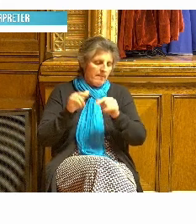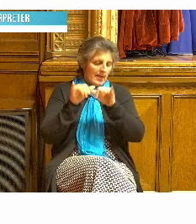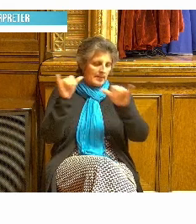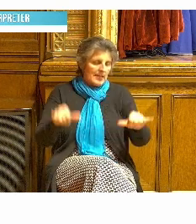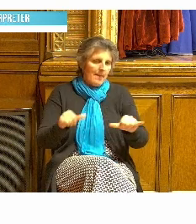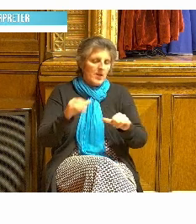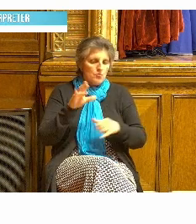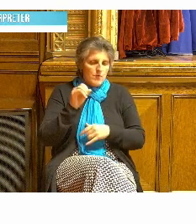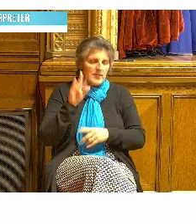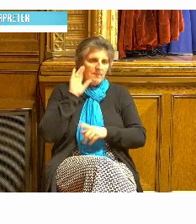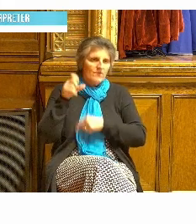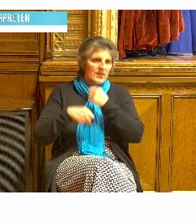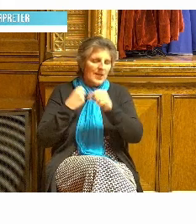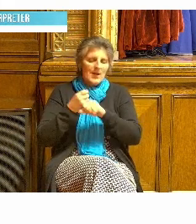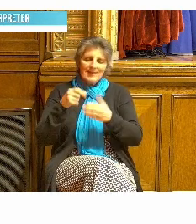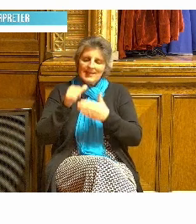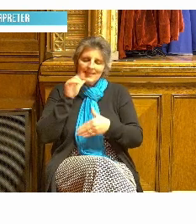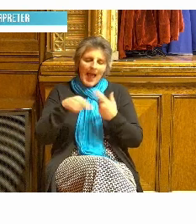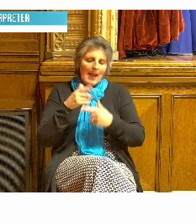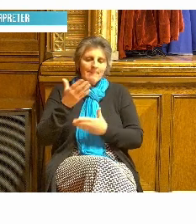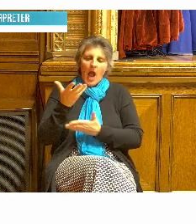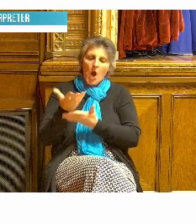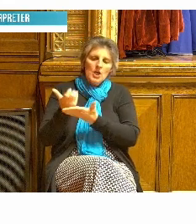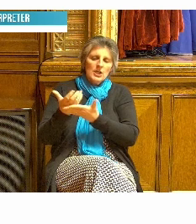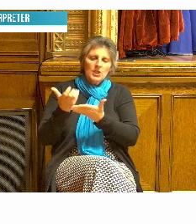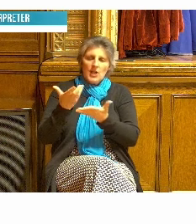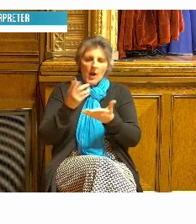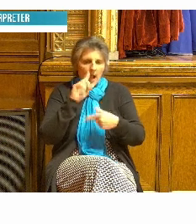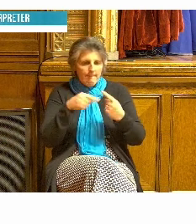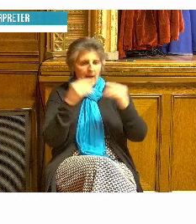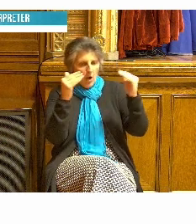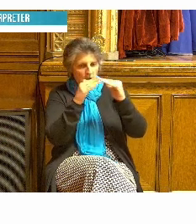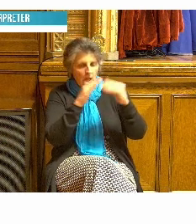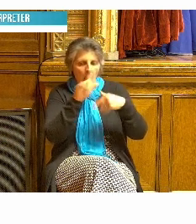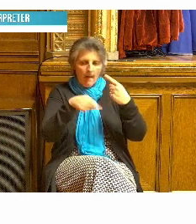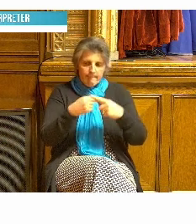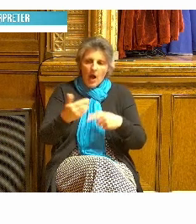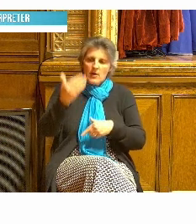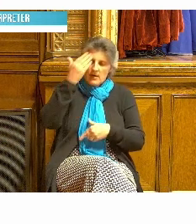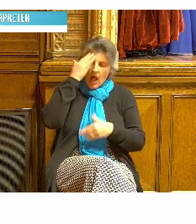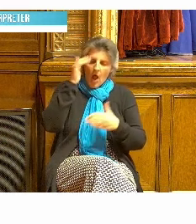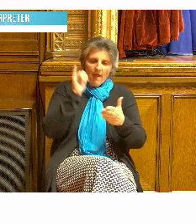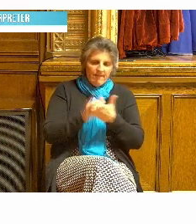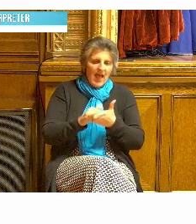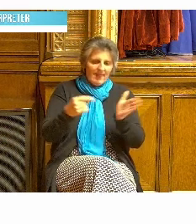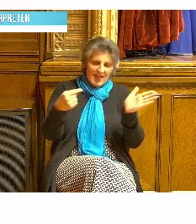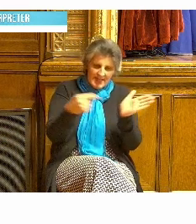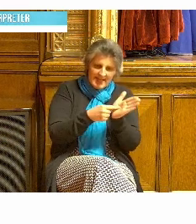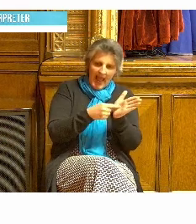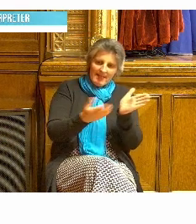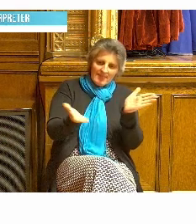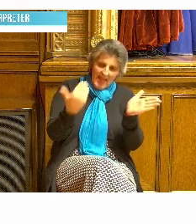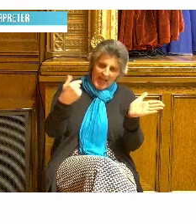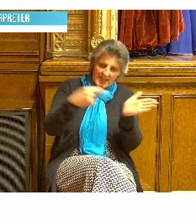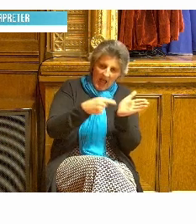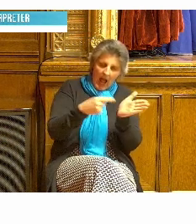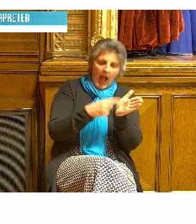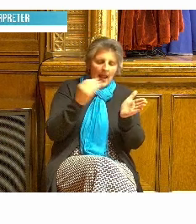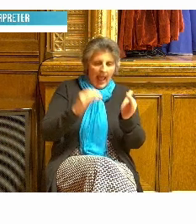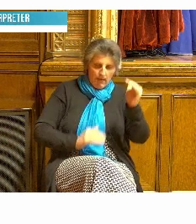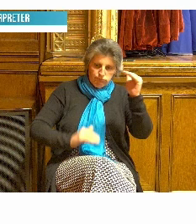for centuries. This is not about charity. This is about justice. It's about acknowledging the debt that is owned and taking concrete steps to repair the harm